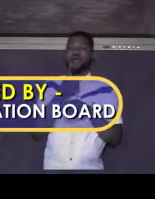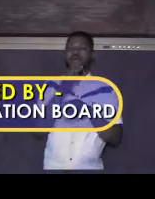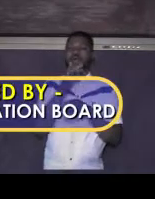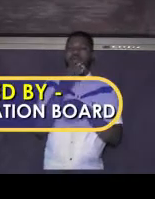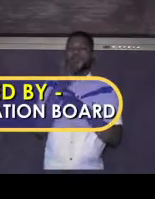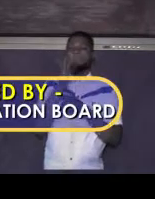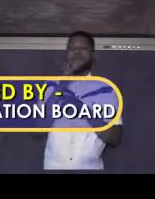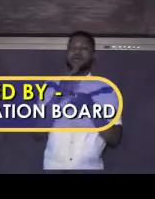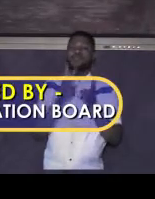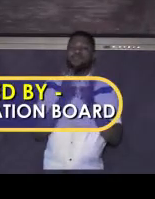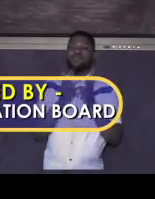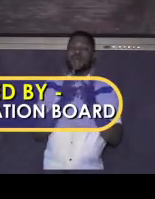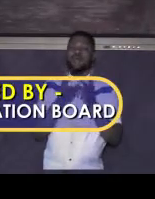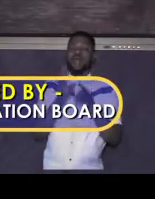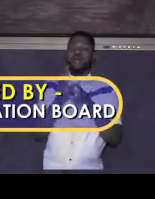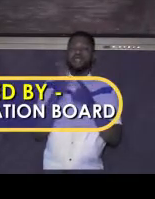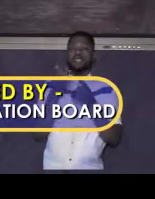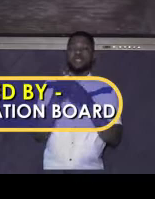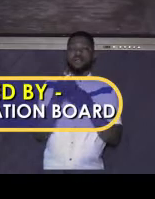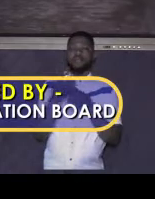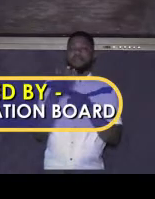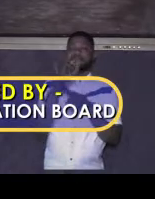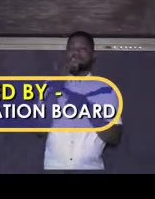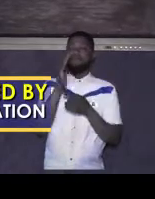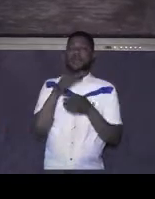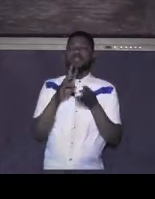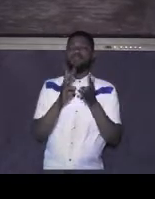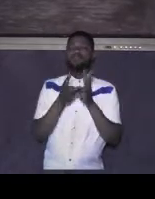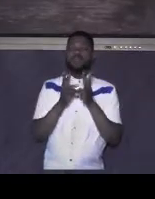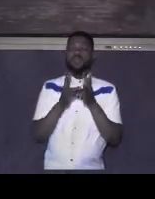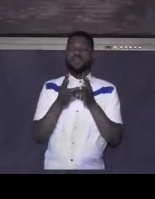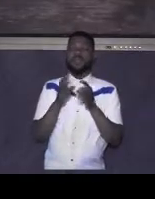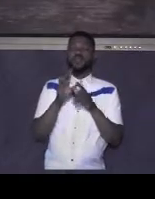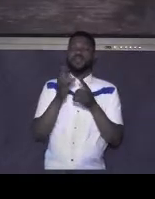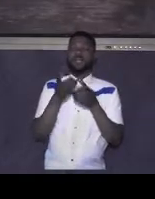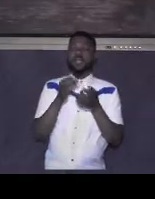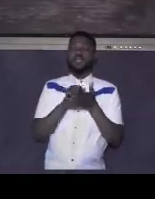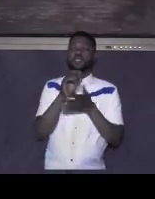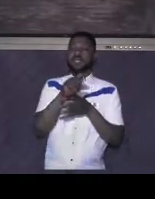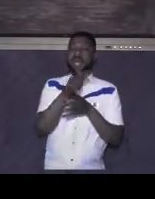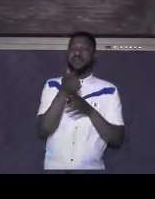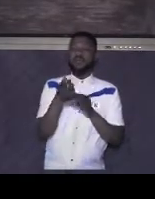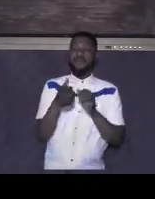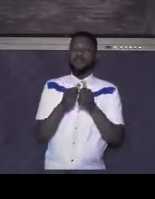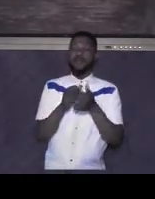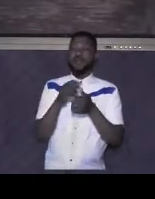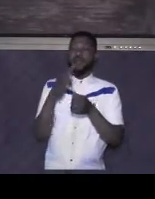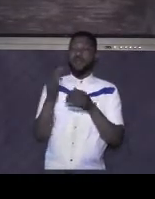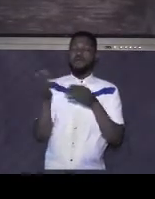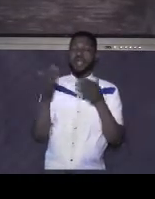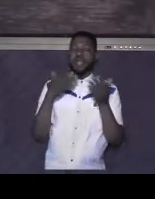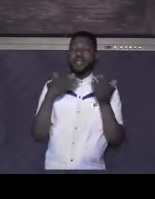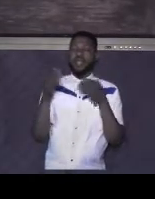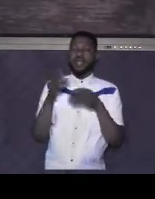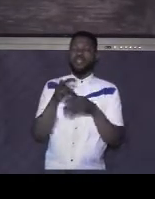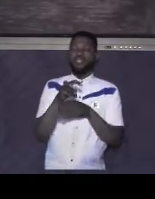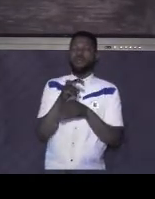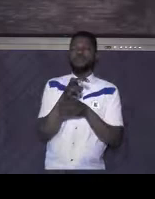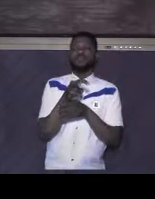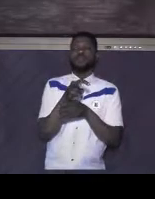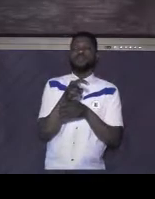one is bad weather conditions. Bad weather conditions, that's another problem of